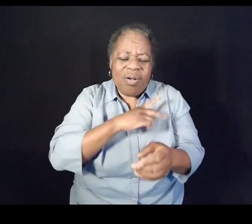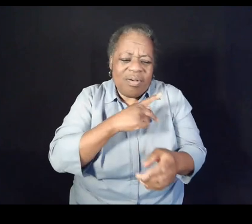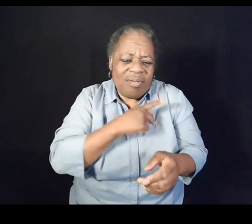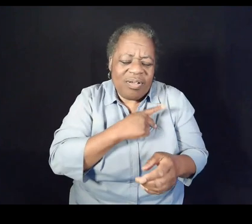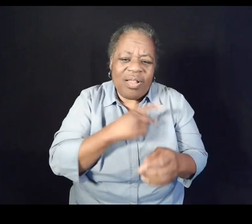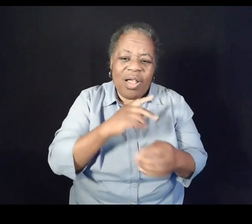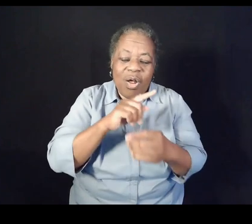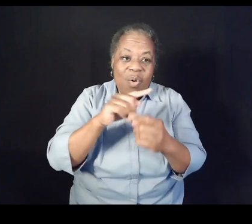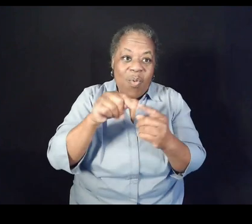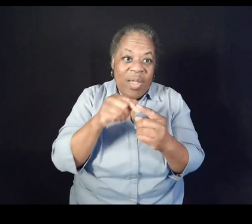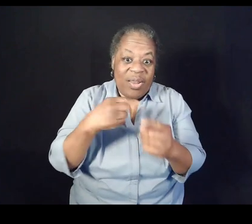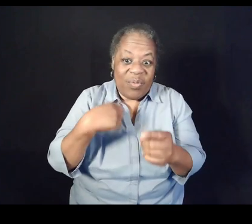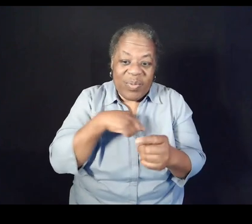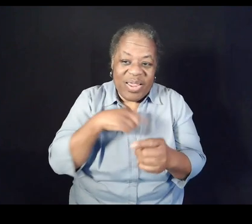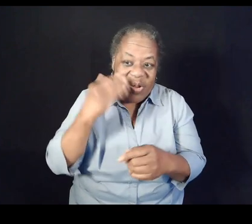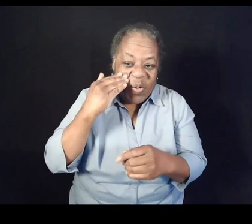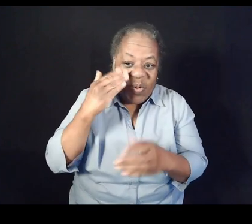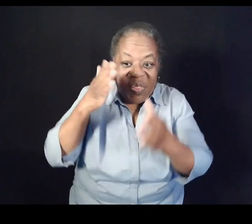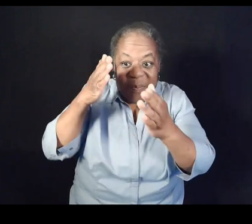purpose behind it all.